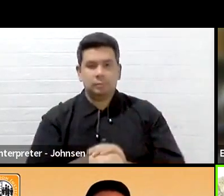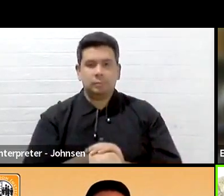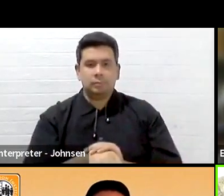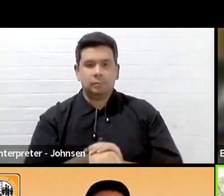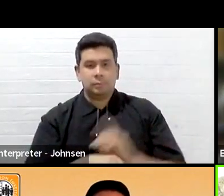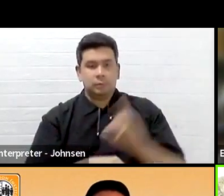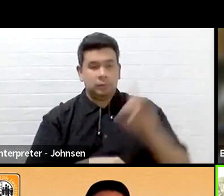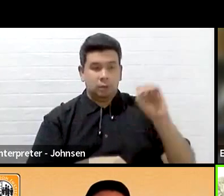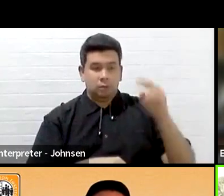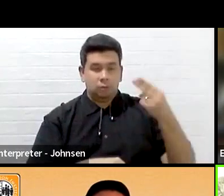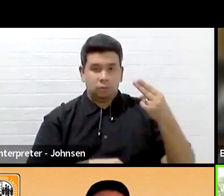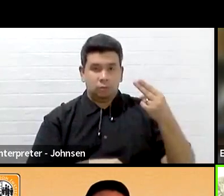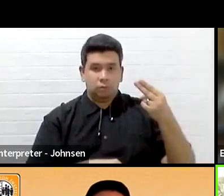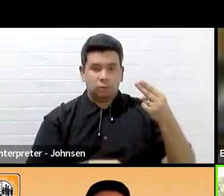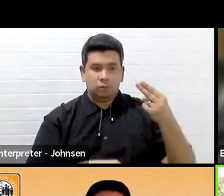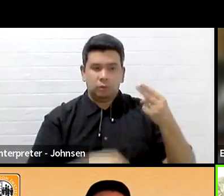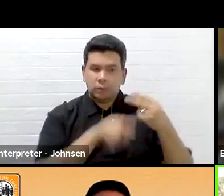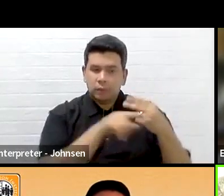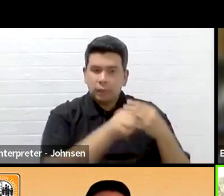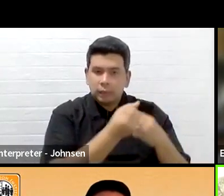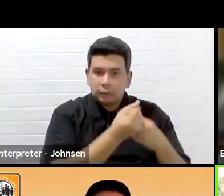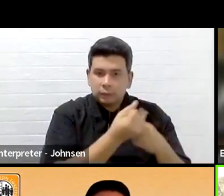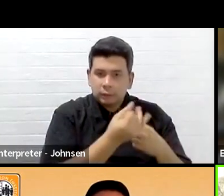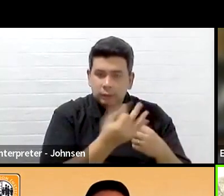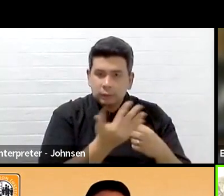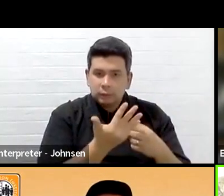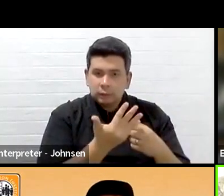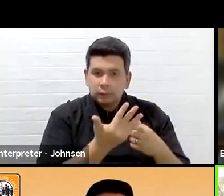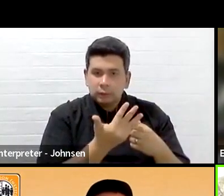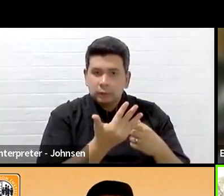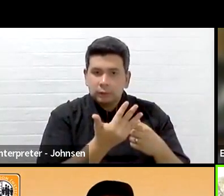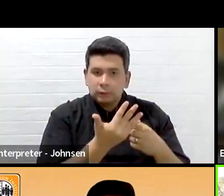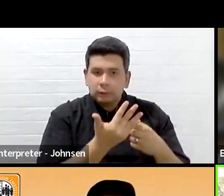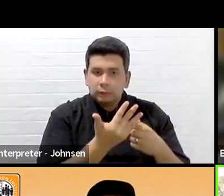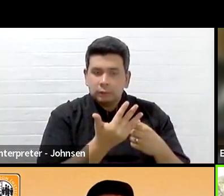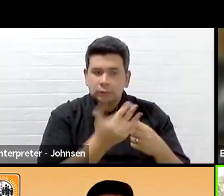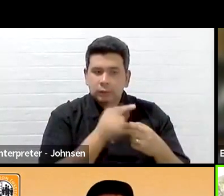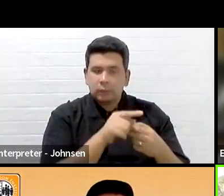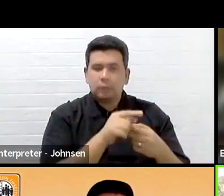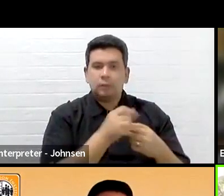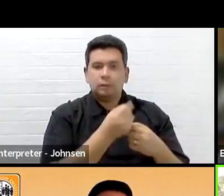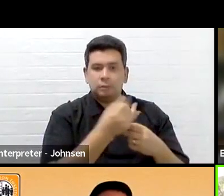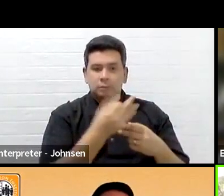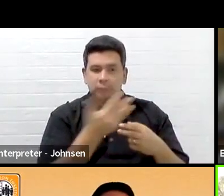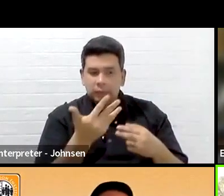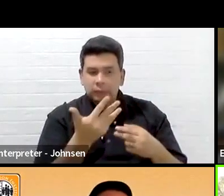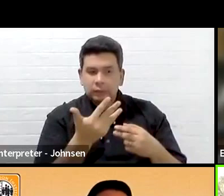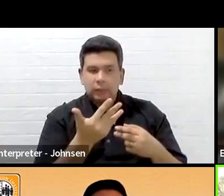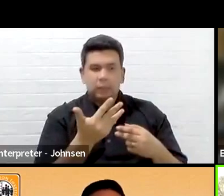DOH is only counting the positive COVID identified.